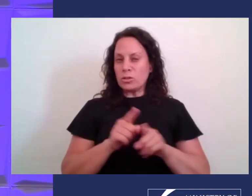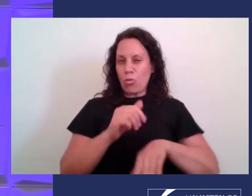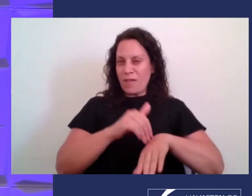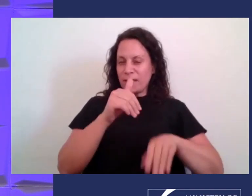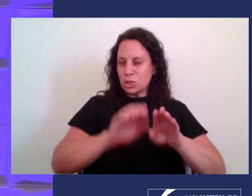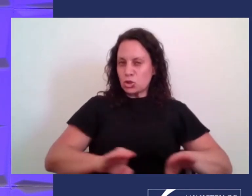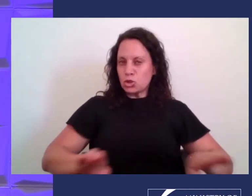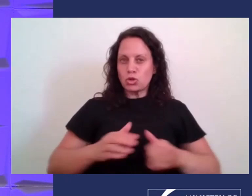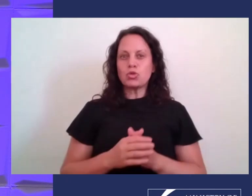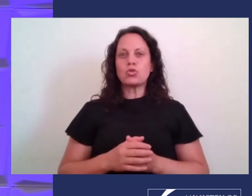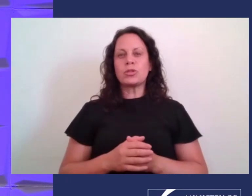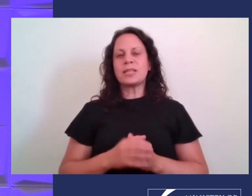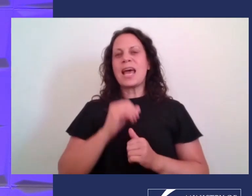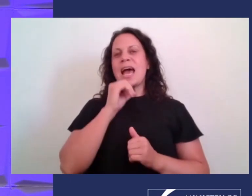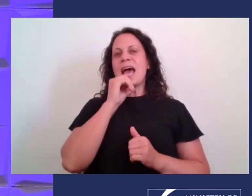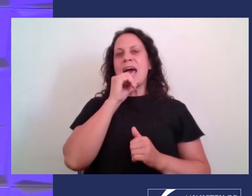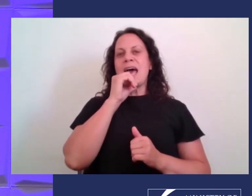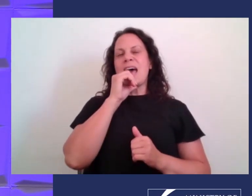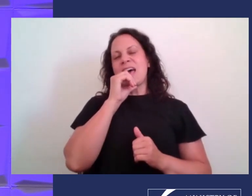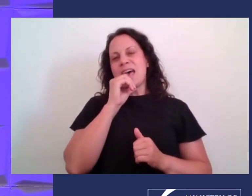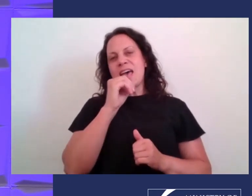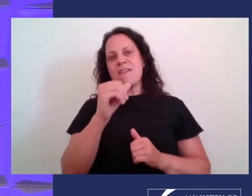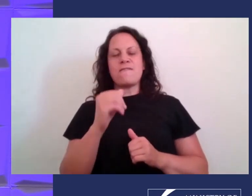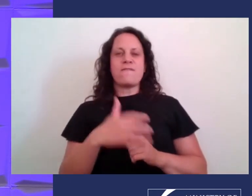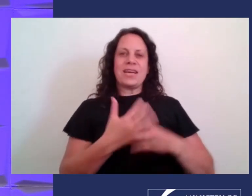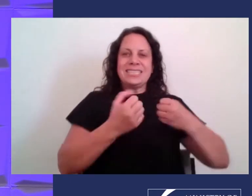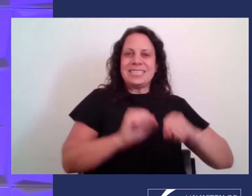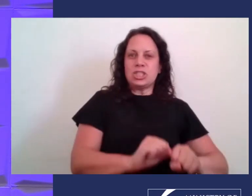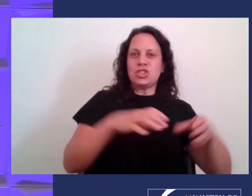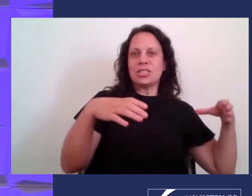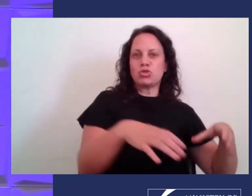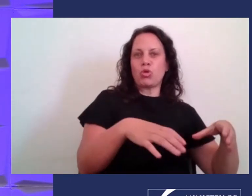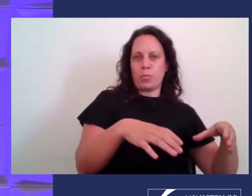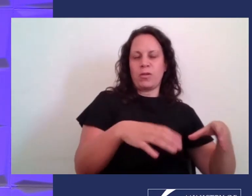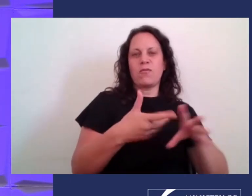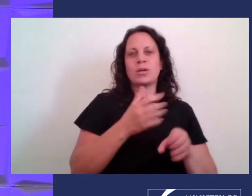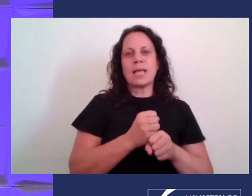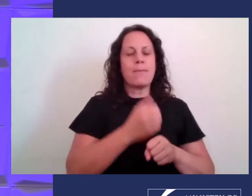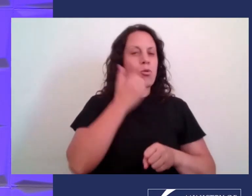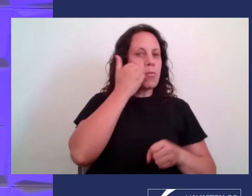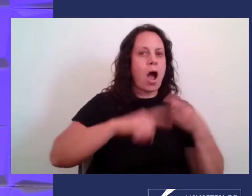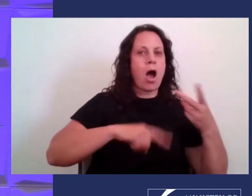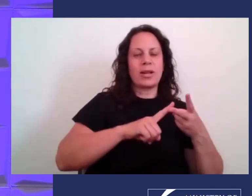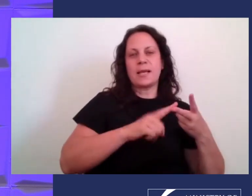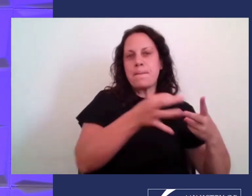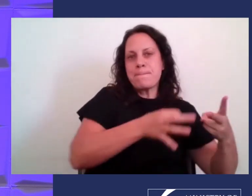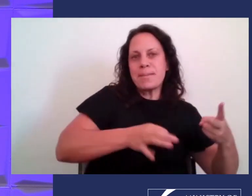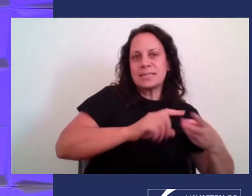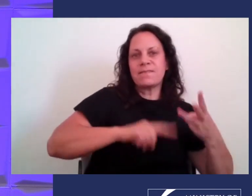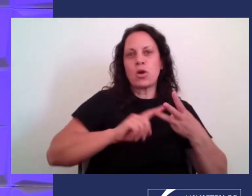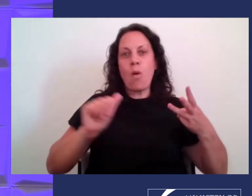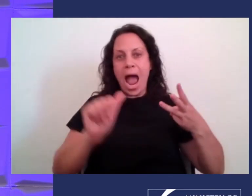are of ethnic minority groups more. So we might expect Māori, Pacific and Asian children to have